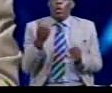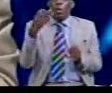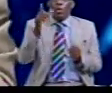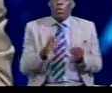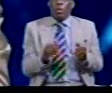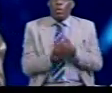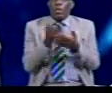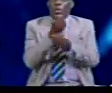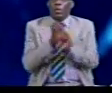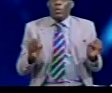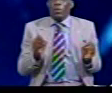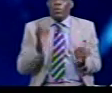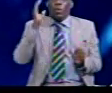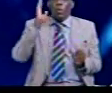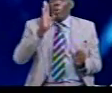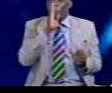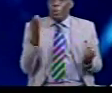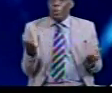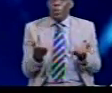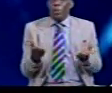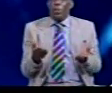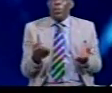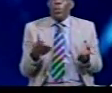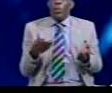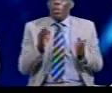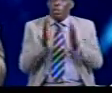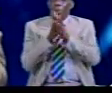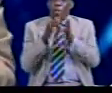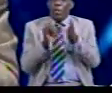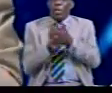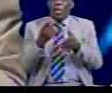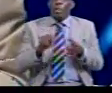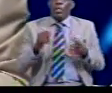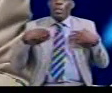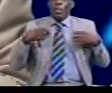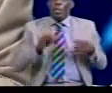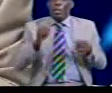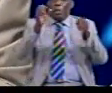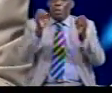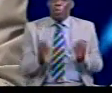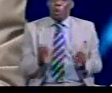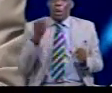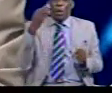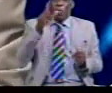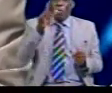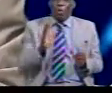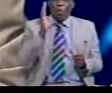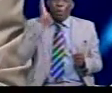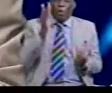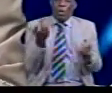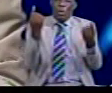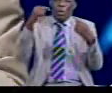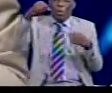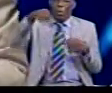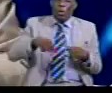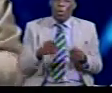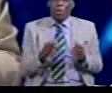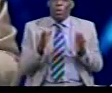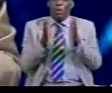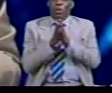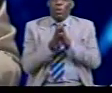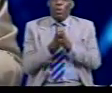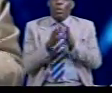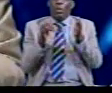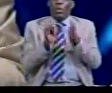qui guérit descende. Pray that the healing power of God will descend. Demandons que sa puissance qui libère descende. Pray that the